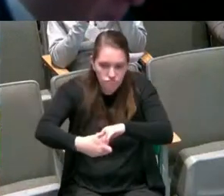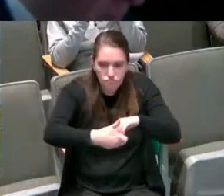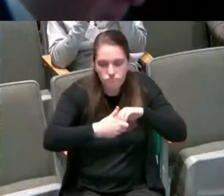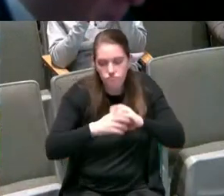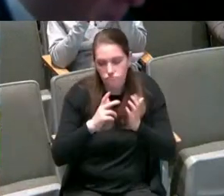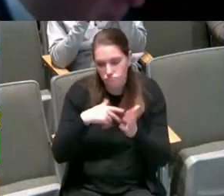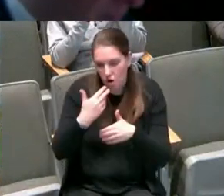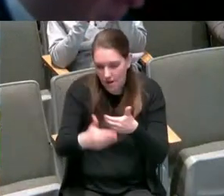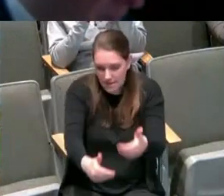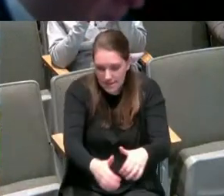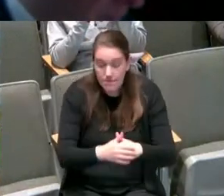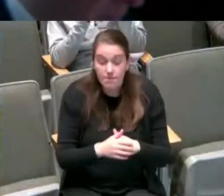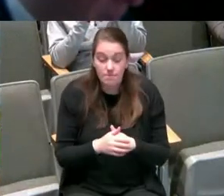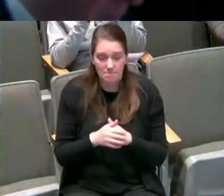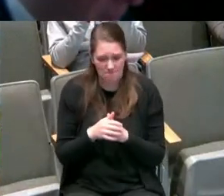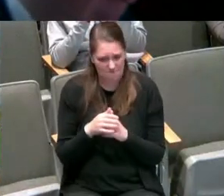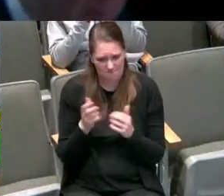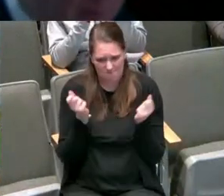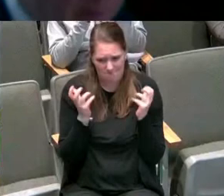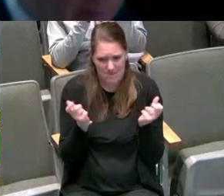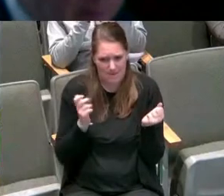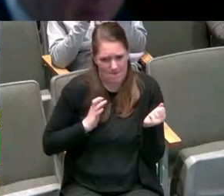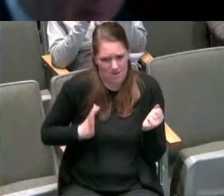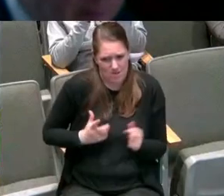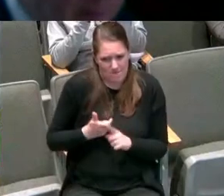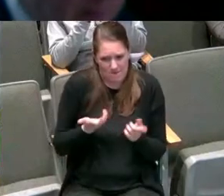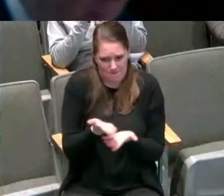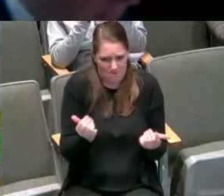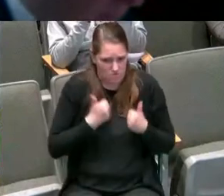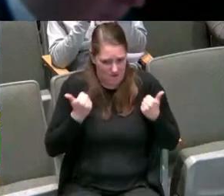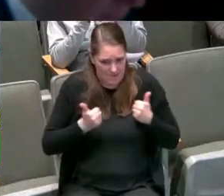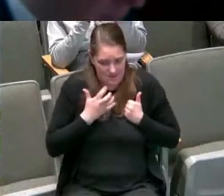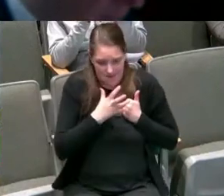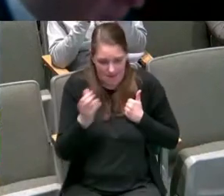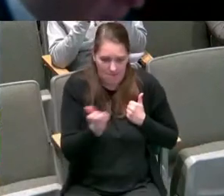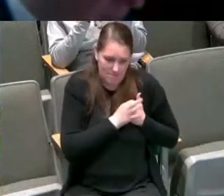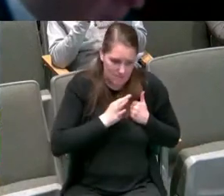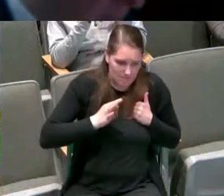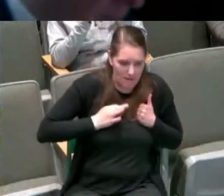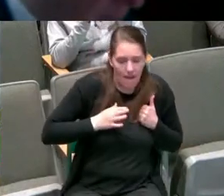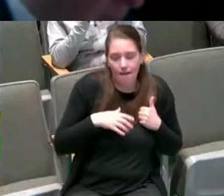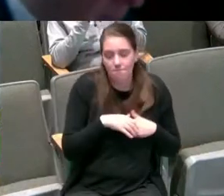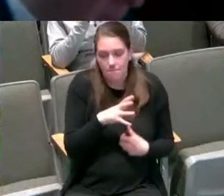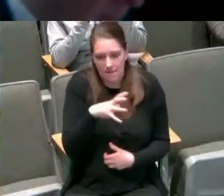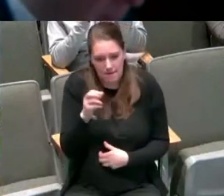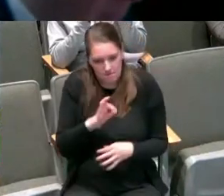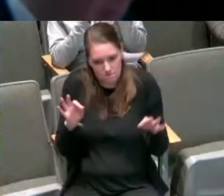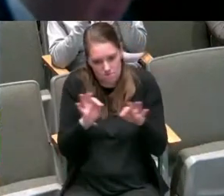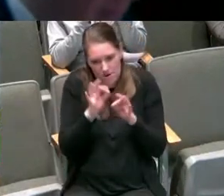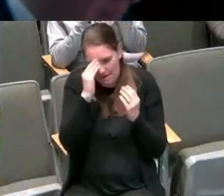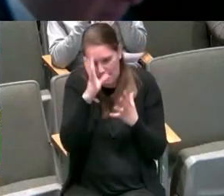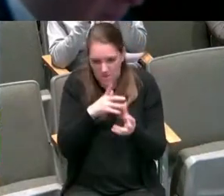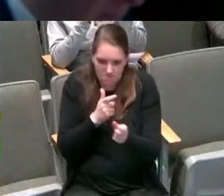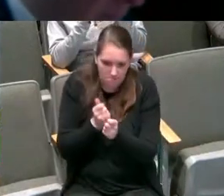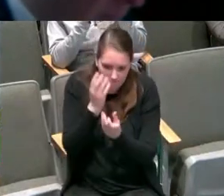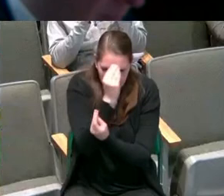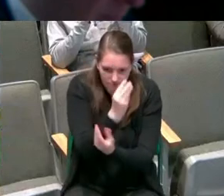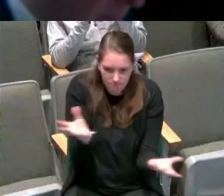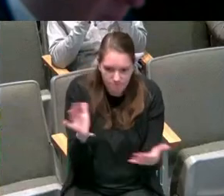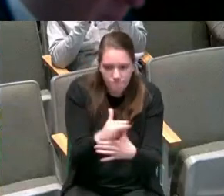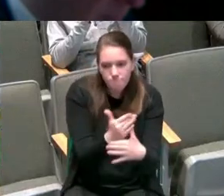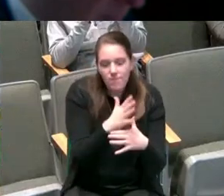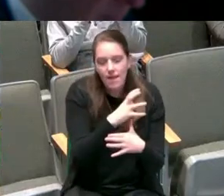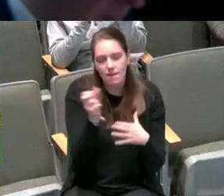dozens of Citizen volunteers collaboration with the town's professional staff timely distribution of key information to the public and many opportunities